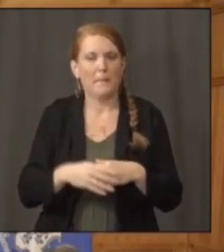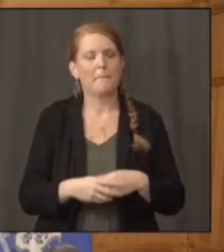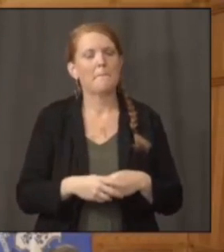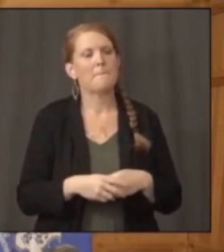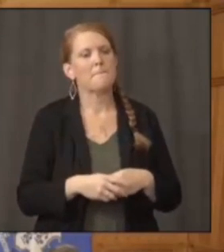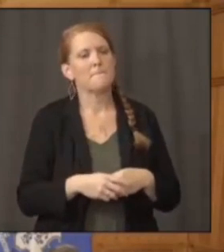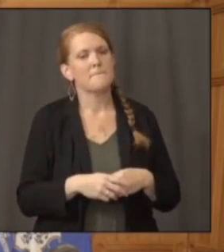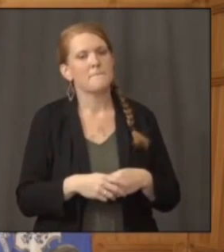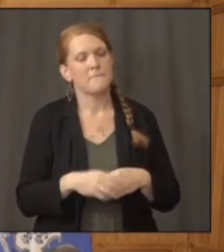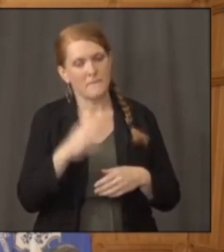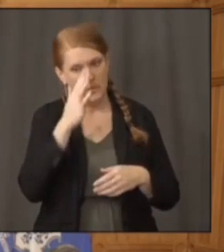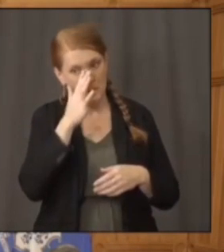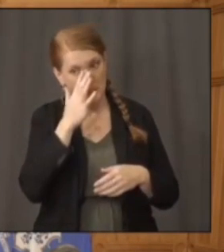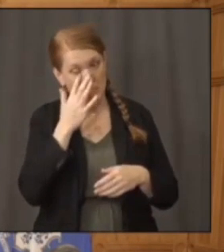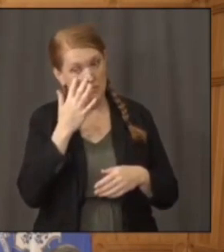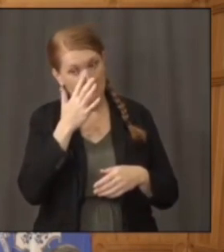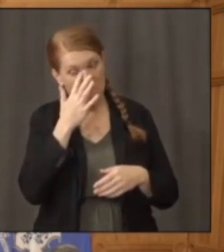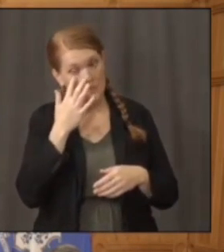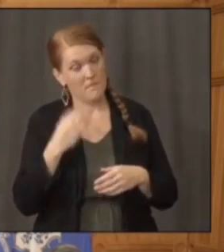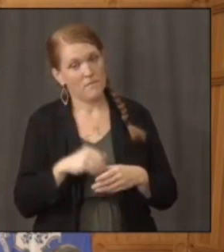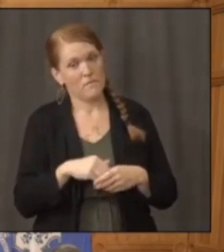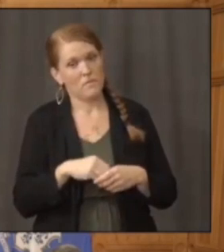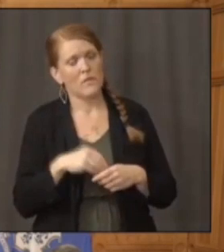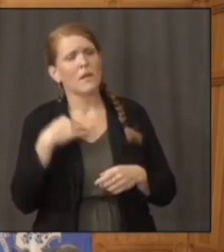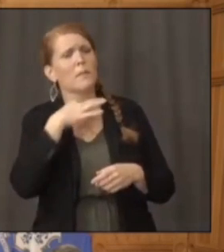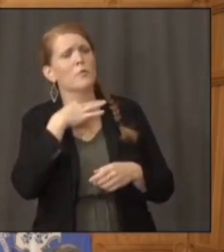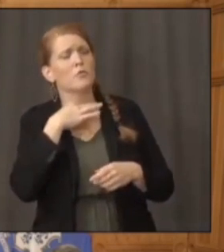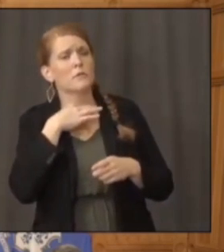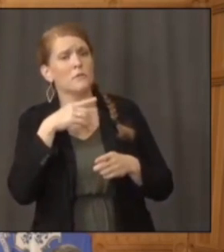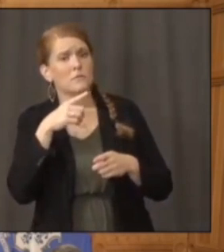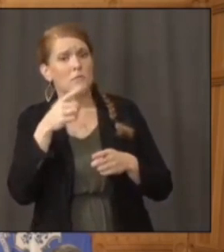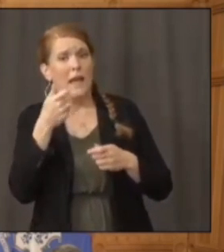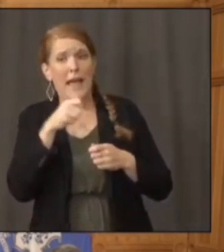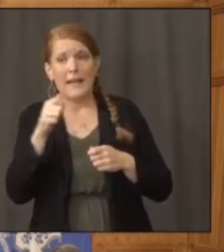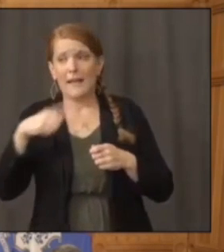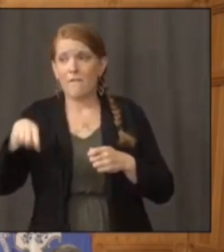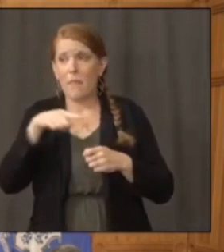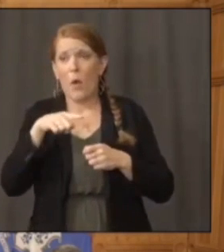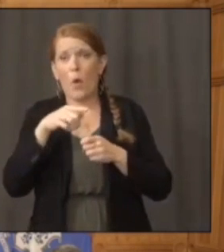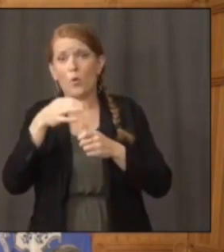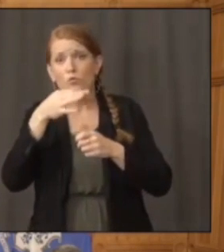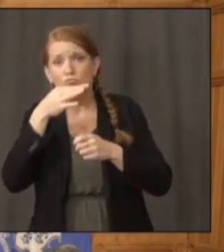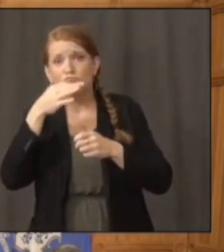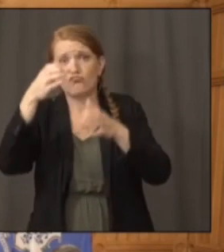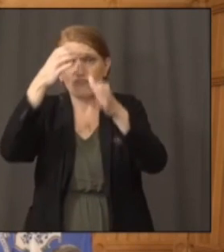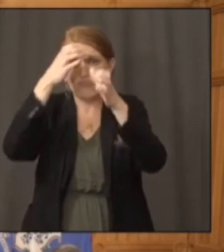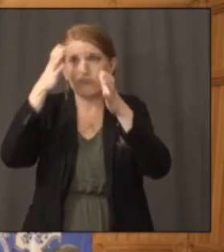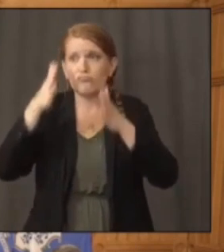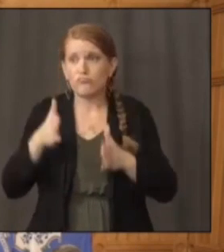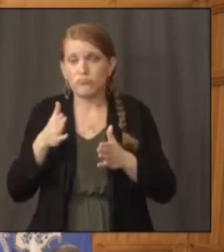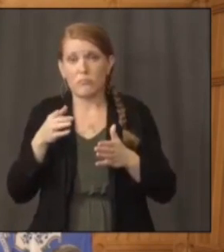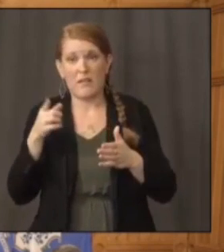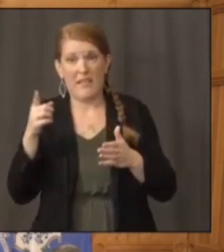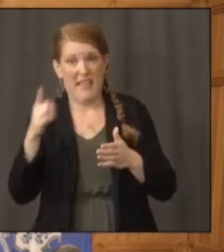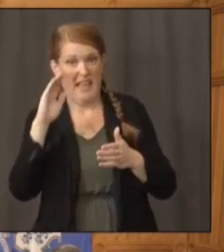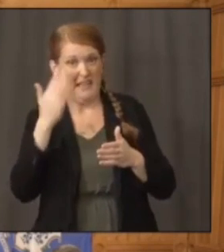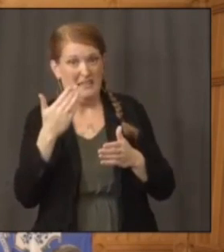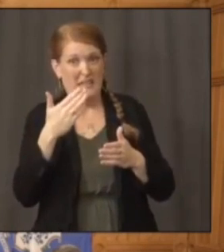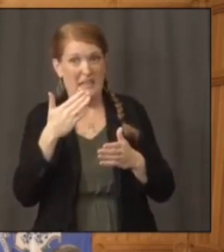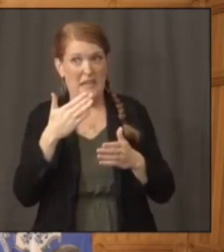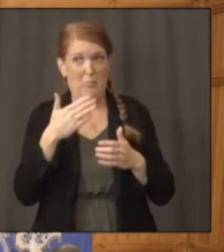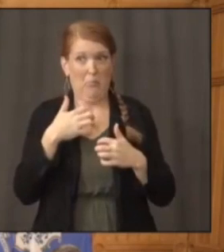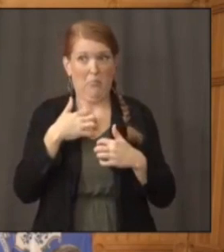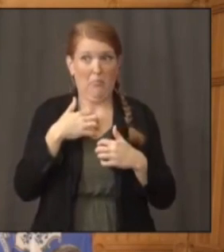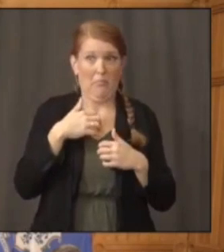experts expressing doubts about a resurgence of COVID-19 occurring in November or beyond?